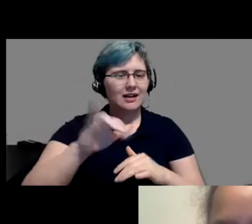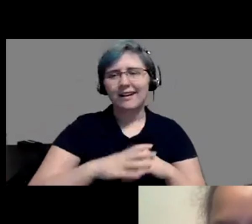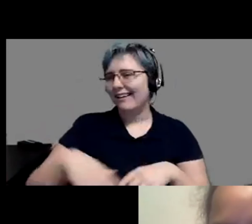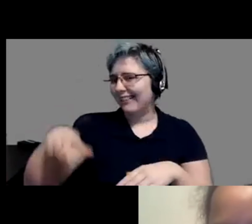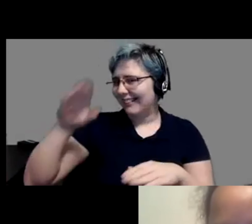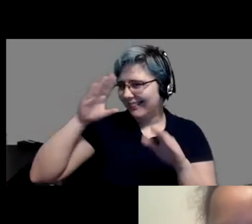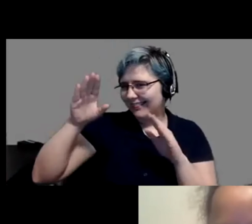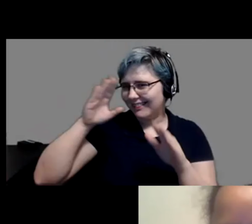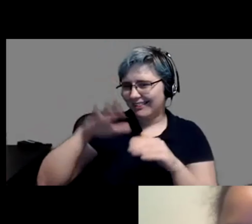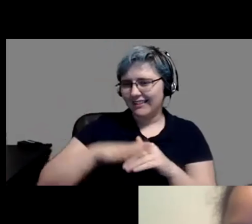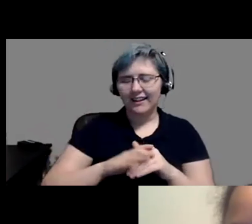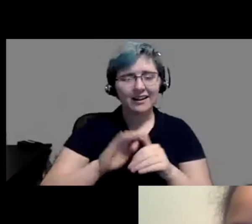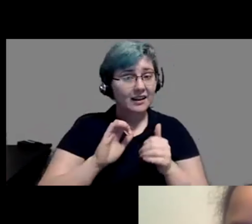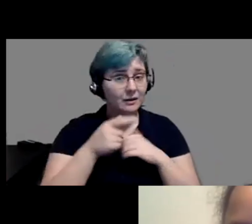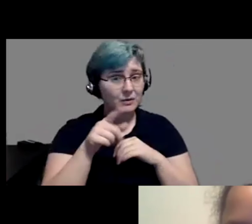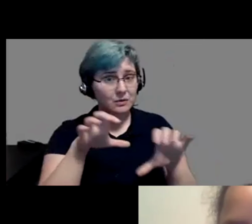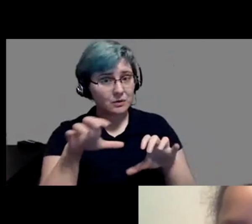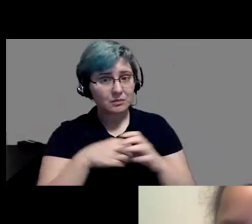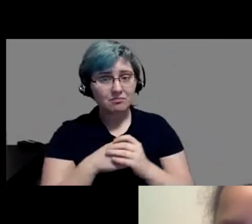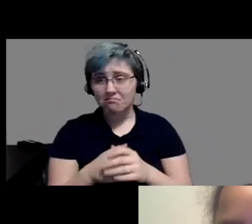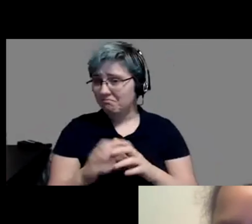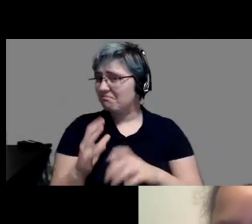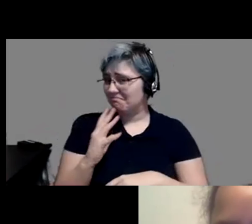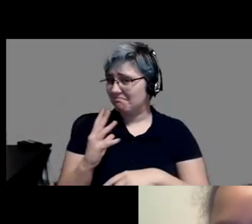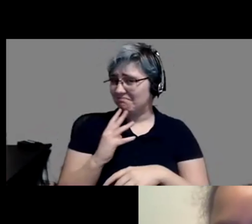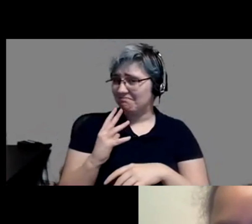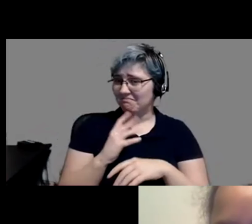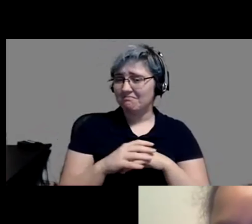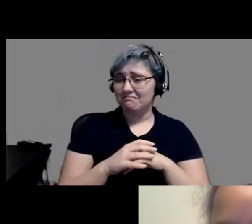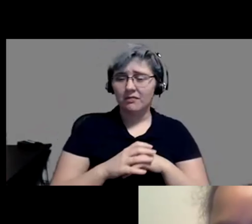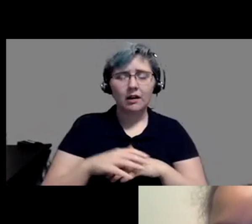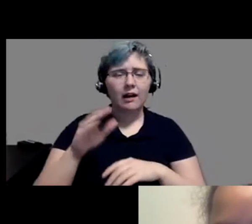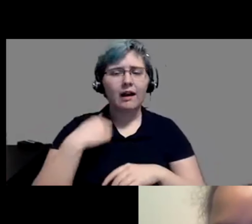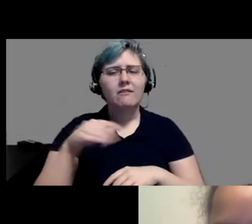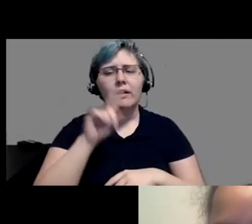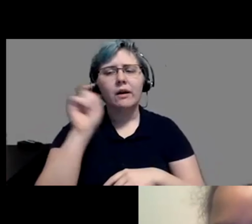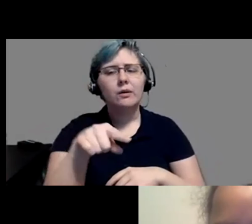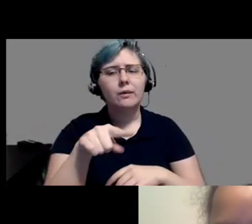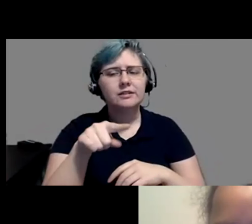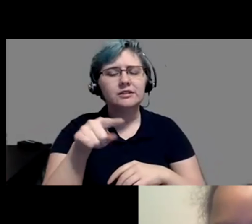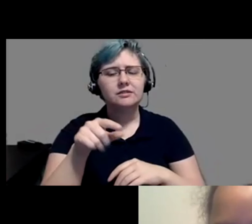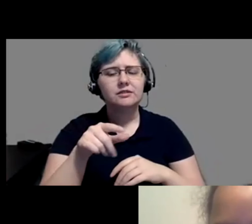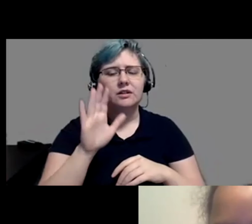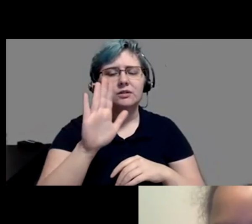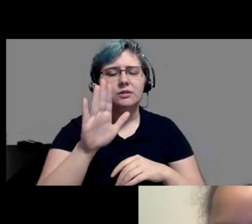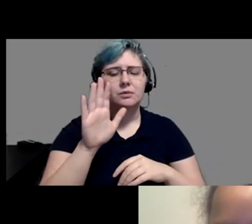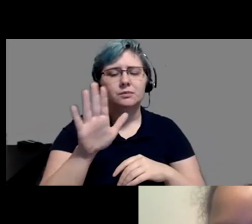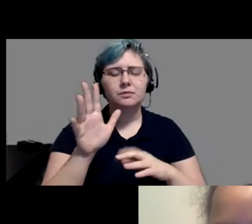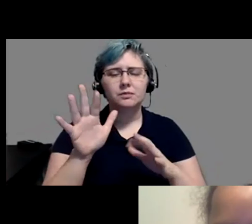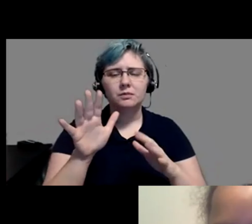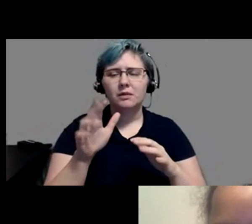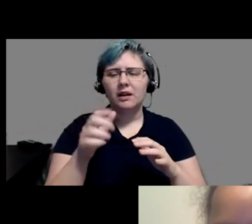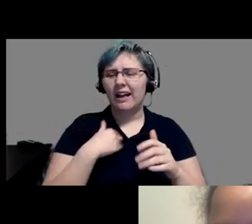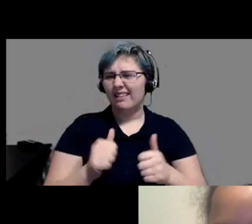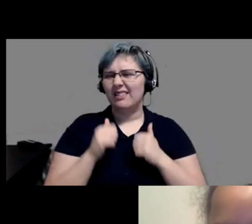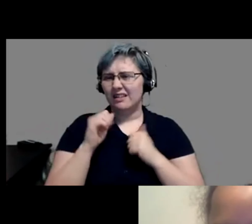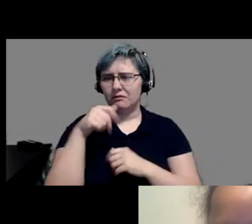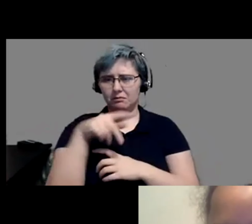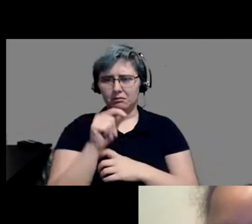Hi. How are you? I'm fine. Hey, I have a question for your, I live in an